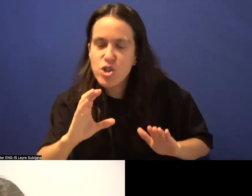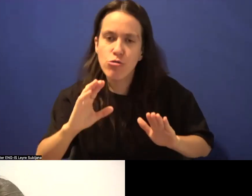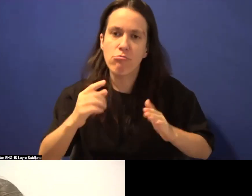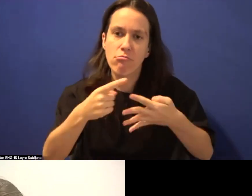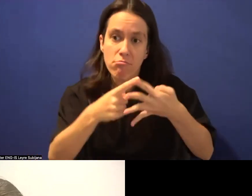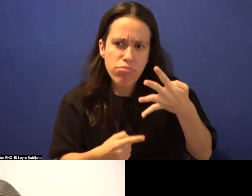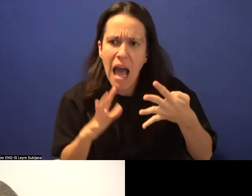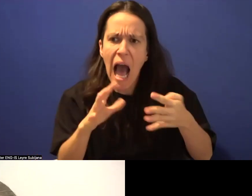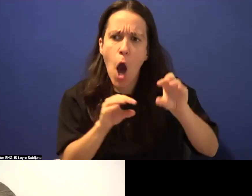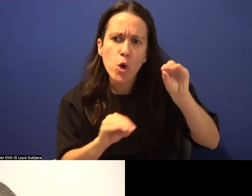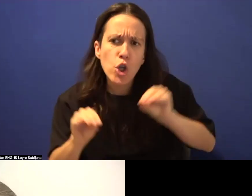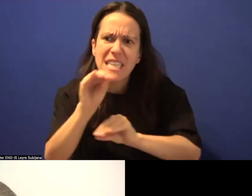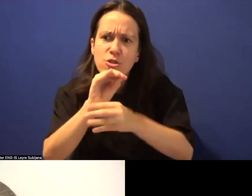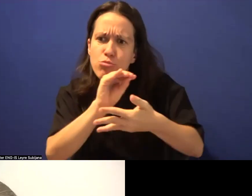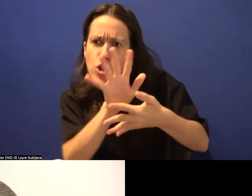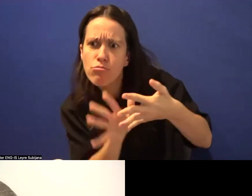that's a good question.